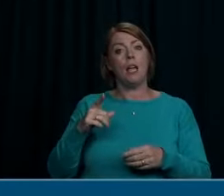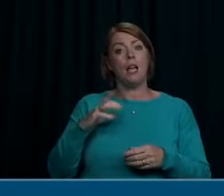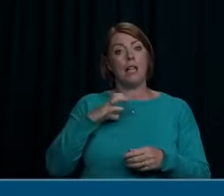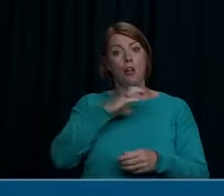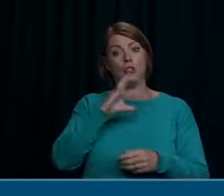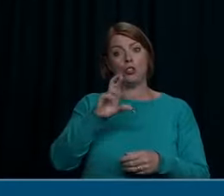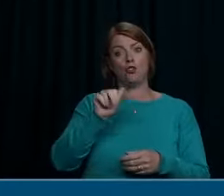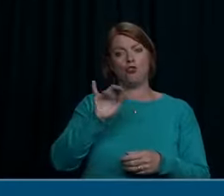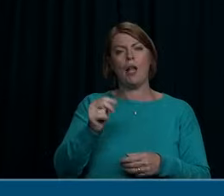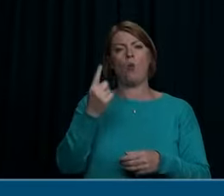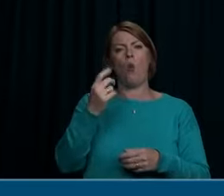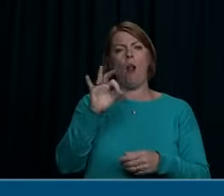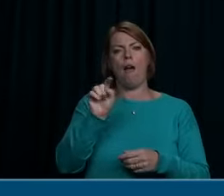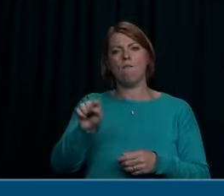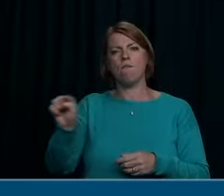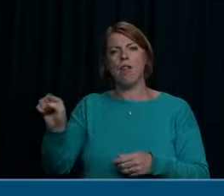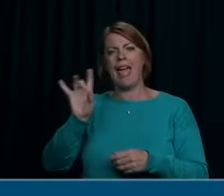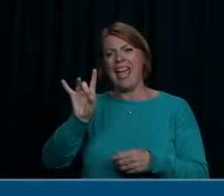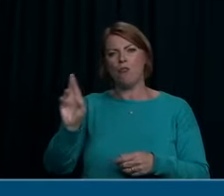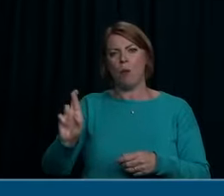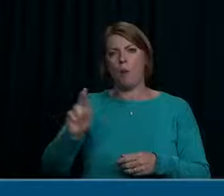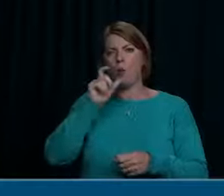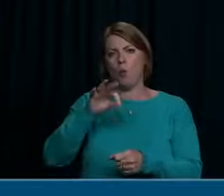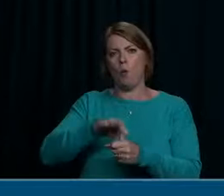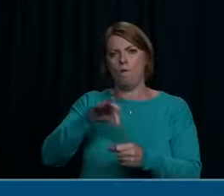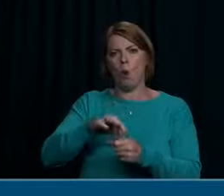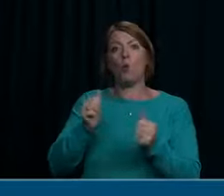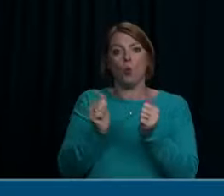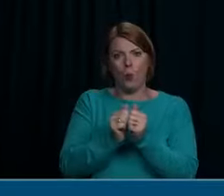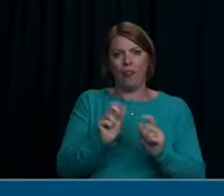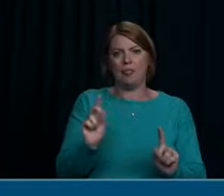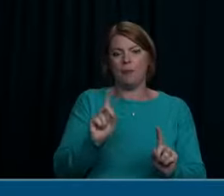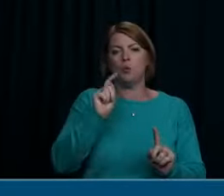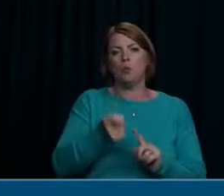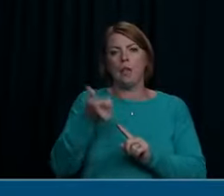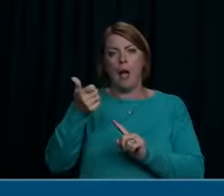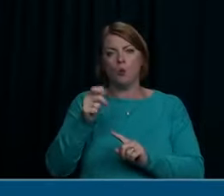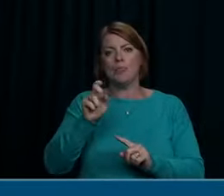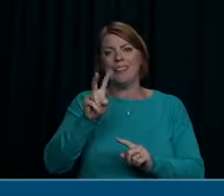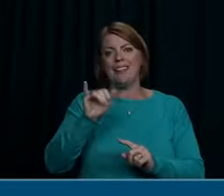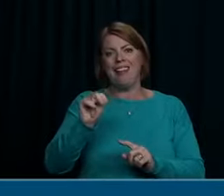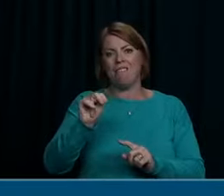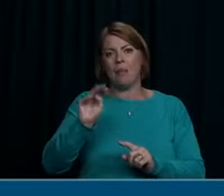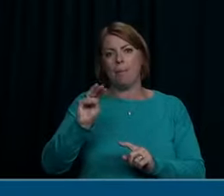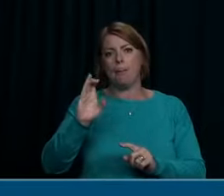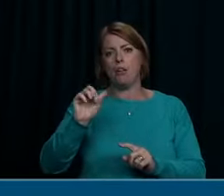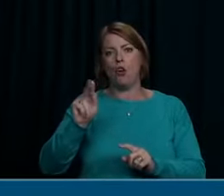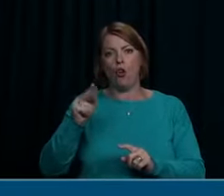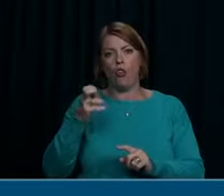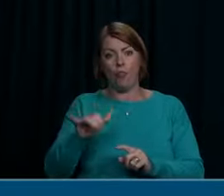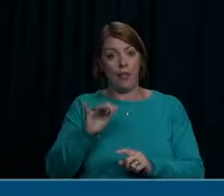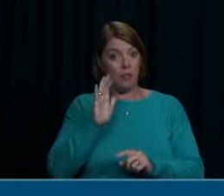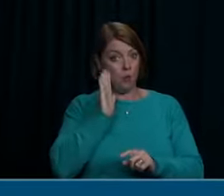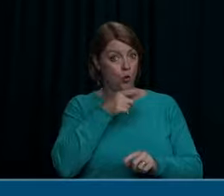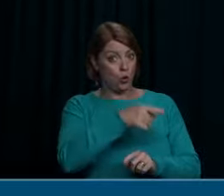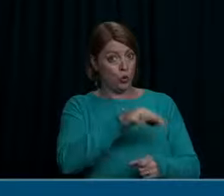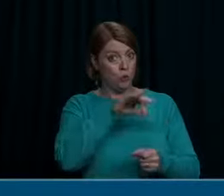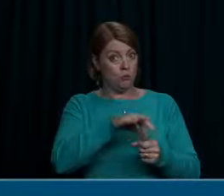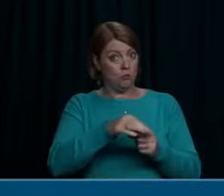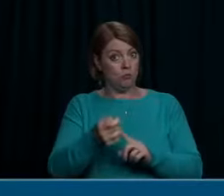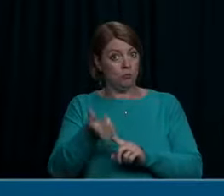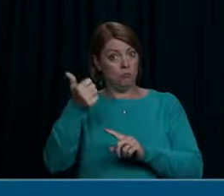8 Republicans who voted with the Democrats to oust Speaker Kevin McCarthy. Would you have voted to oust Speaker